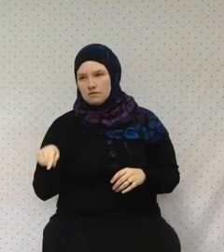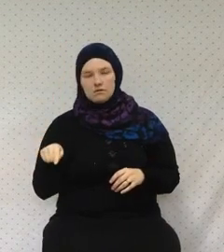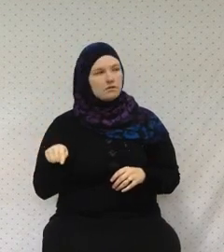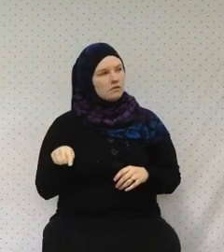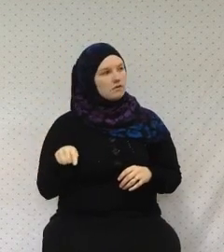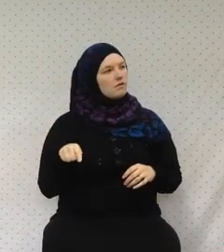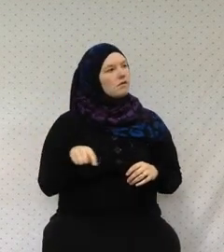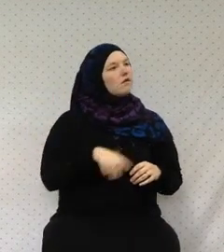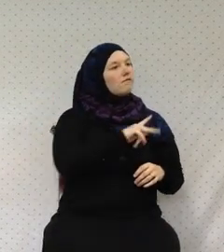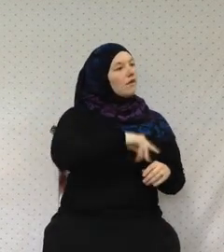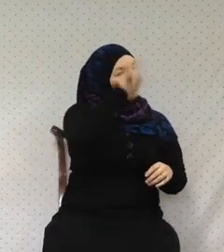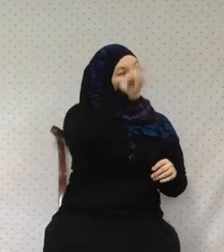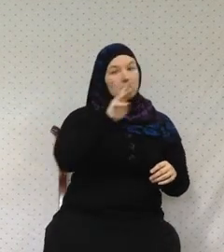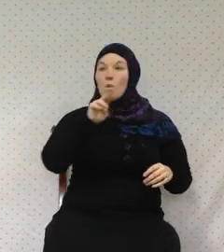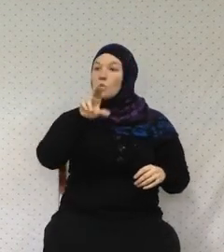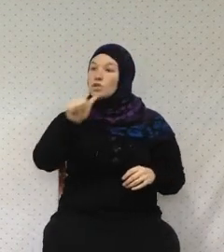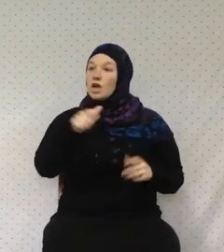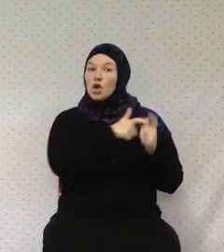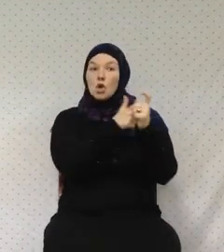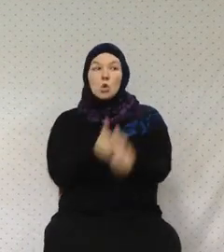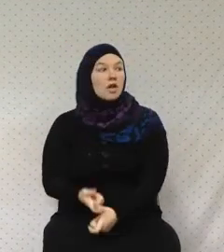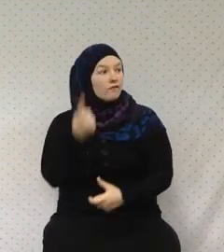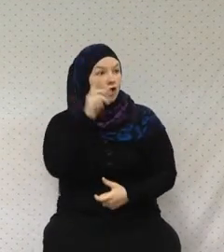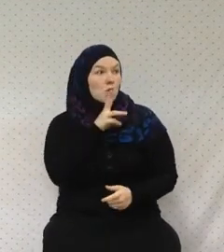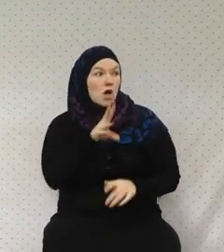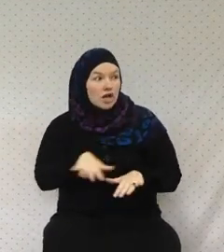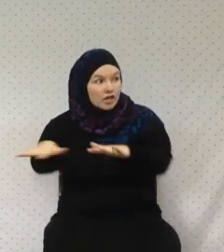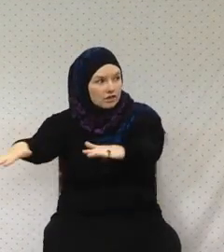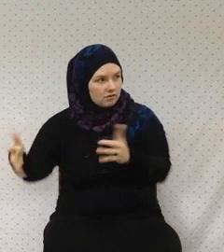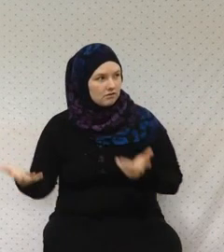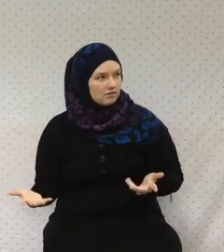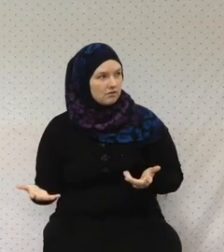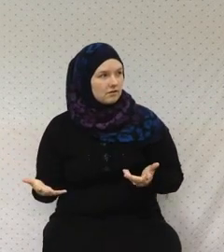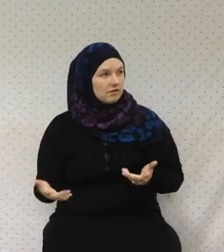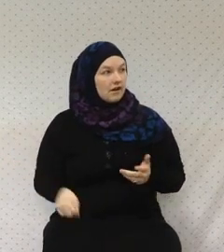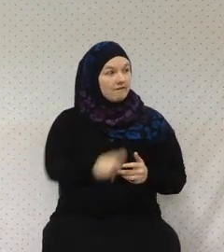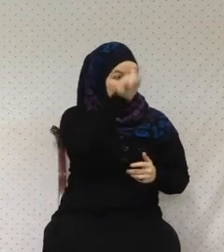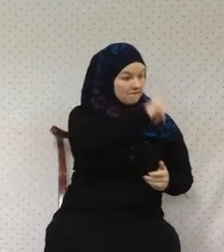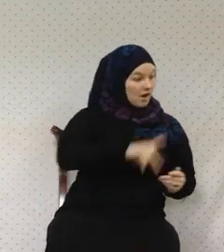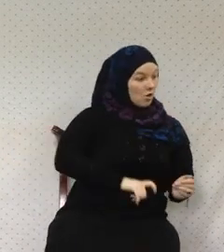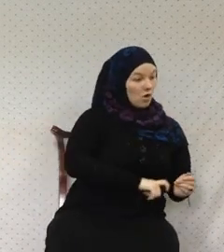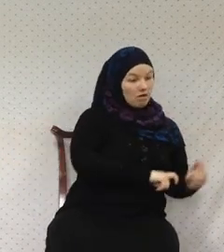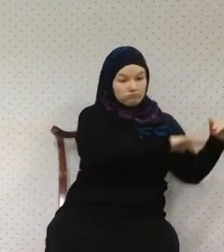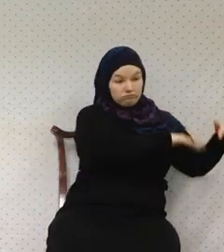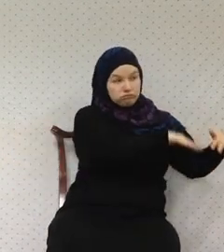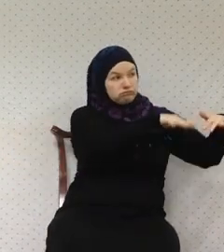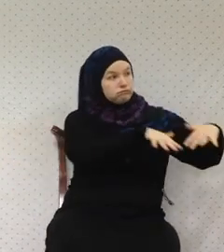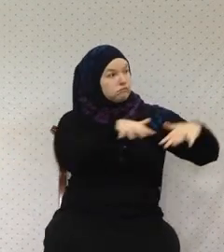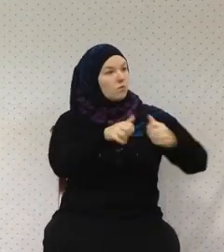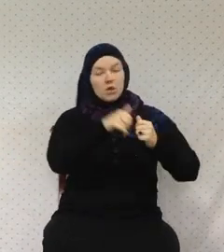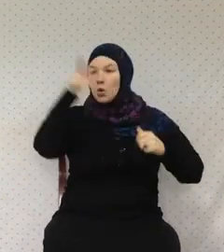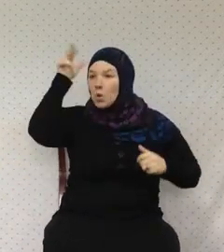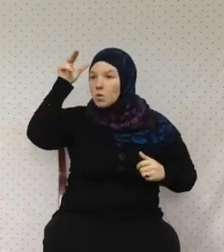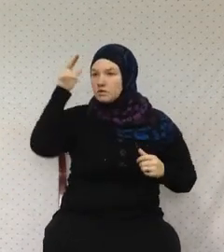people. Musa is running towards the Red Sea. Pharaoh is running after them. The chariots,